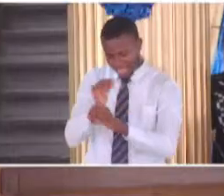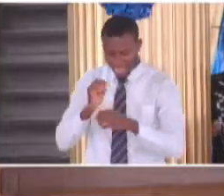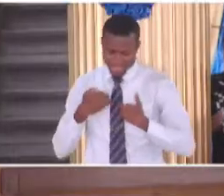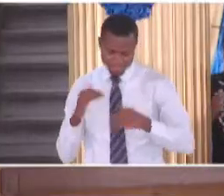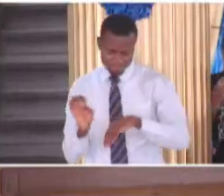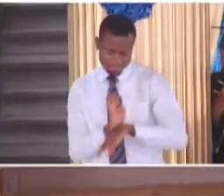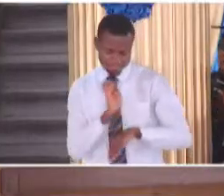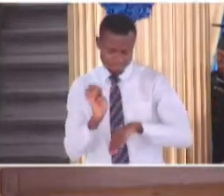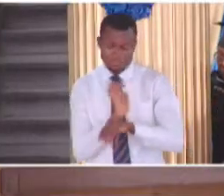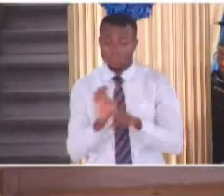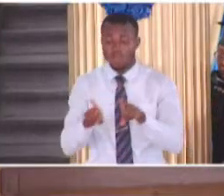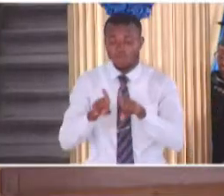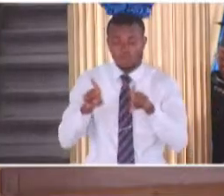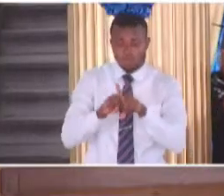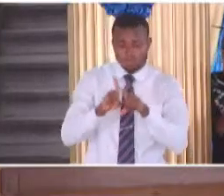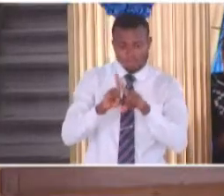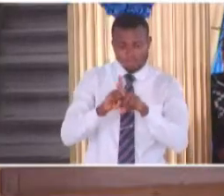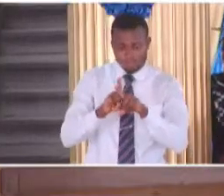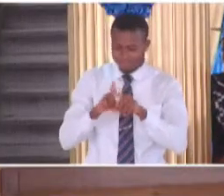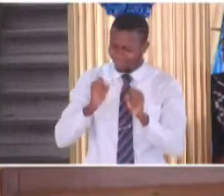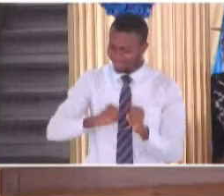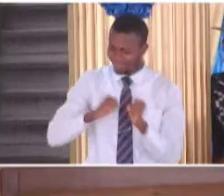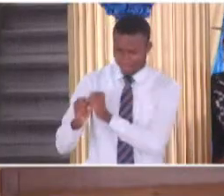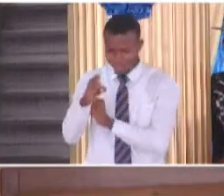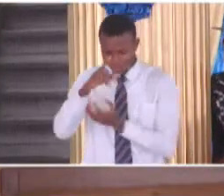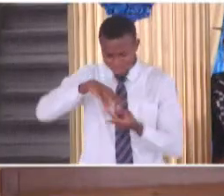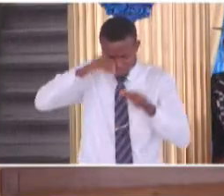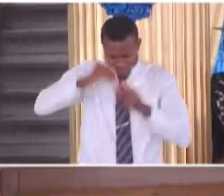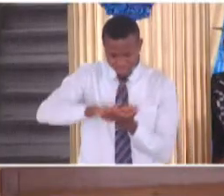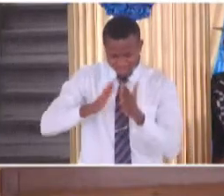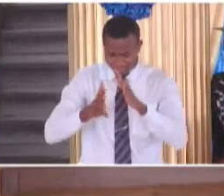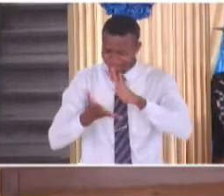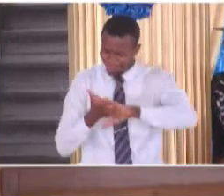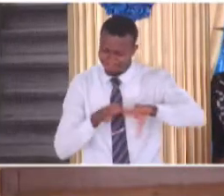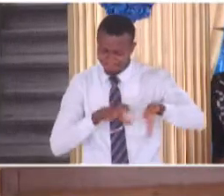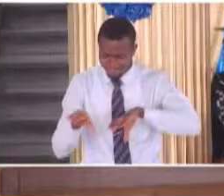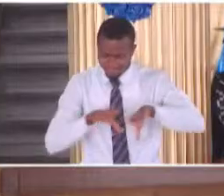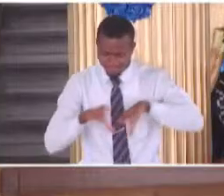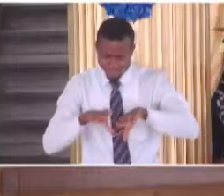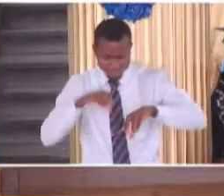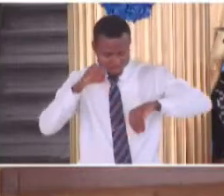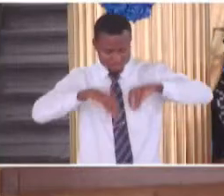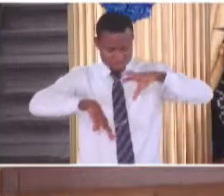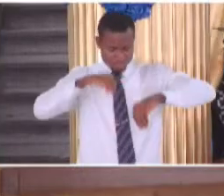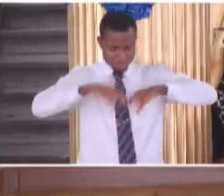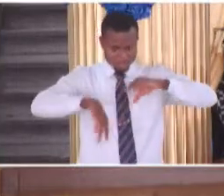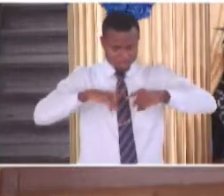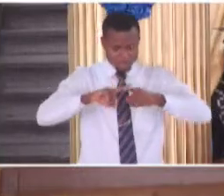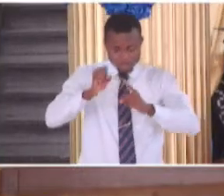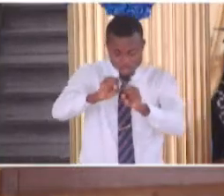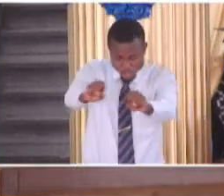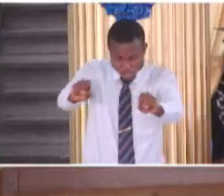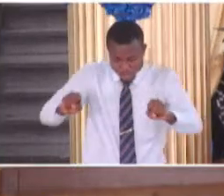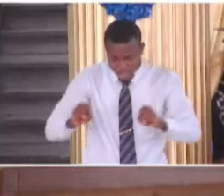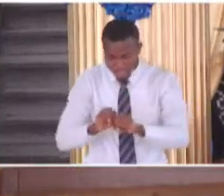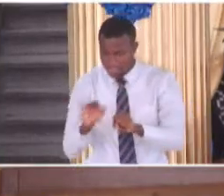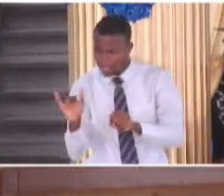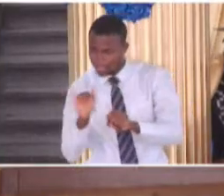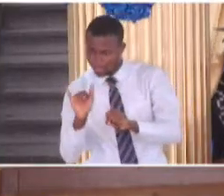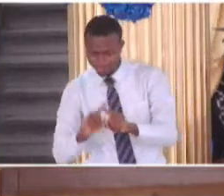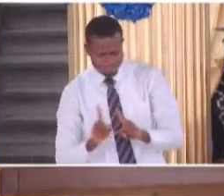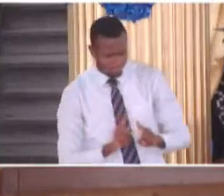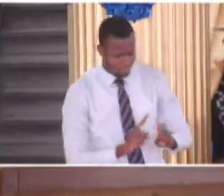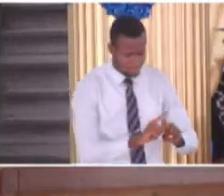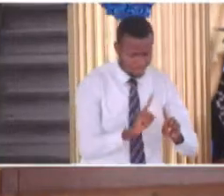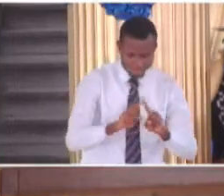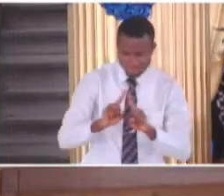entrepreneurship, empowering our students to become active contributors to society and drivers of